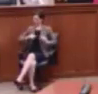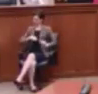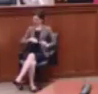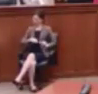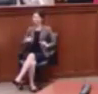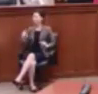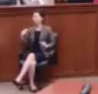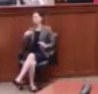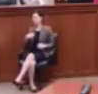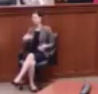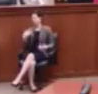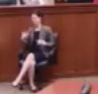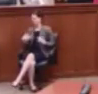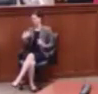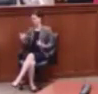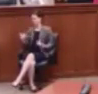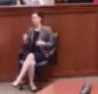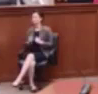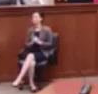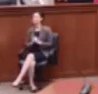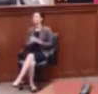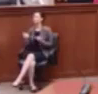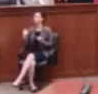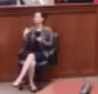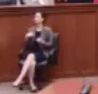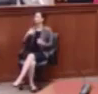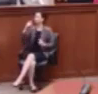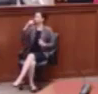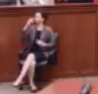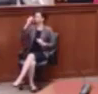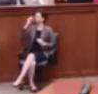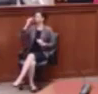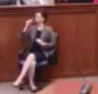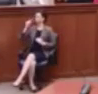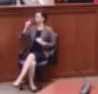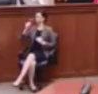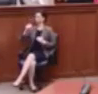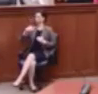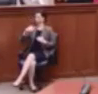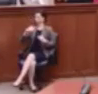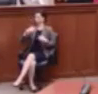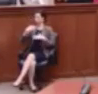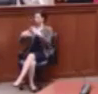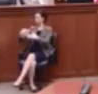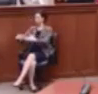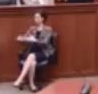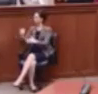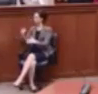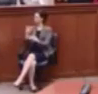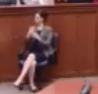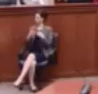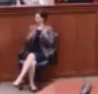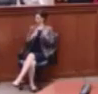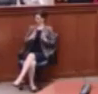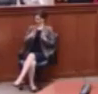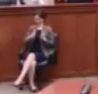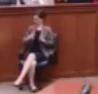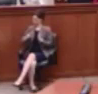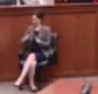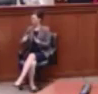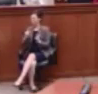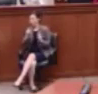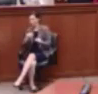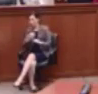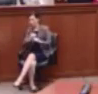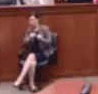about. We are looking at moving forward with a very organized way in looking at work-based learning and the work that's going